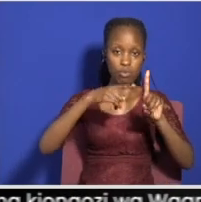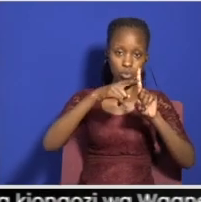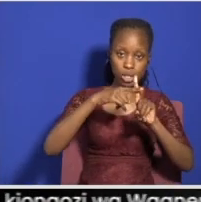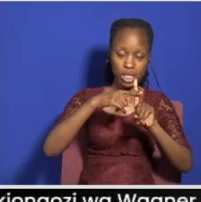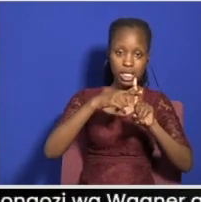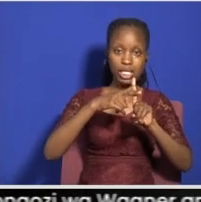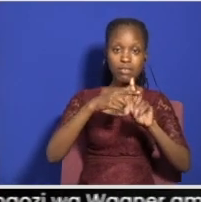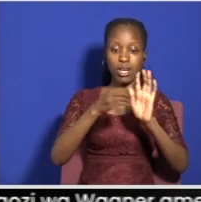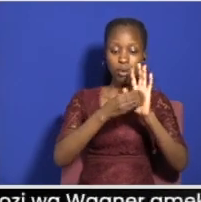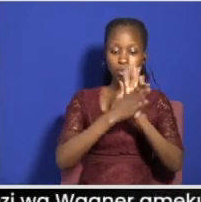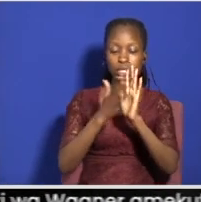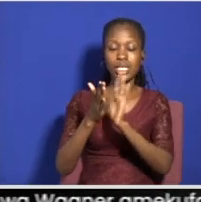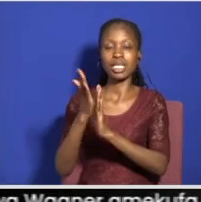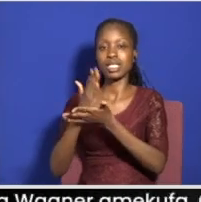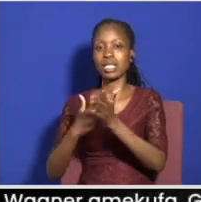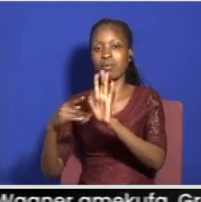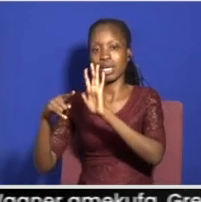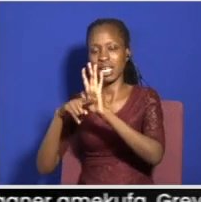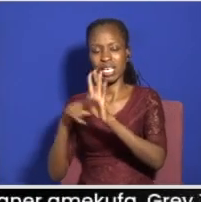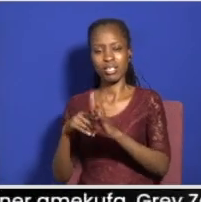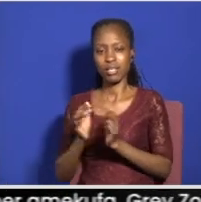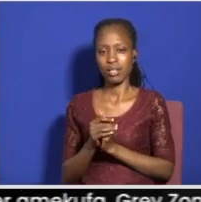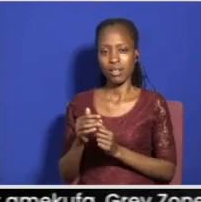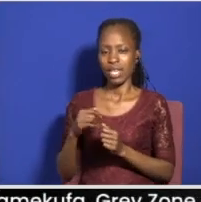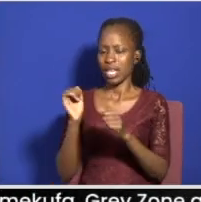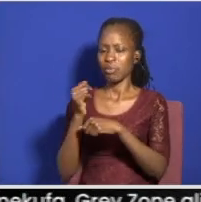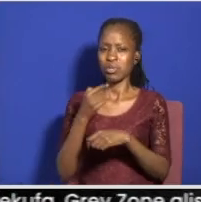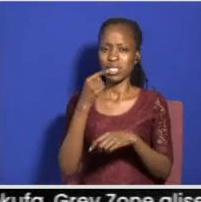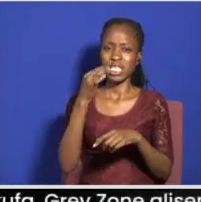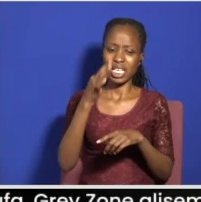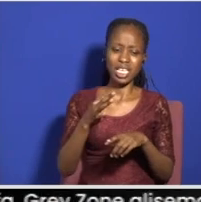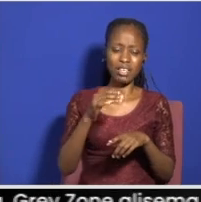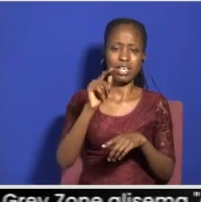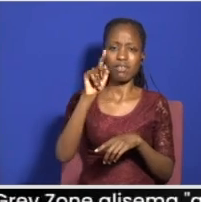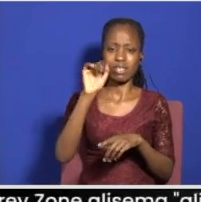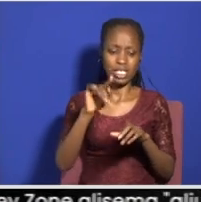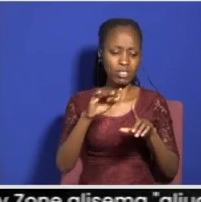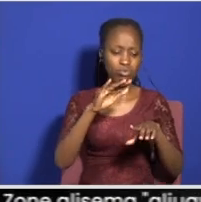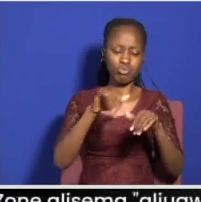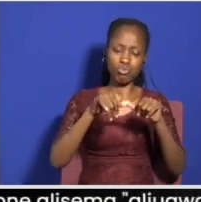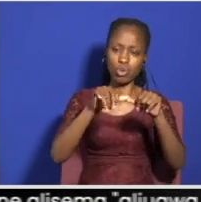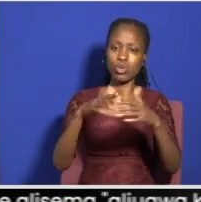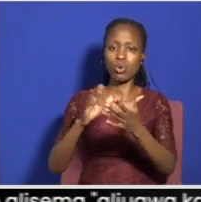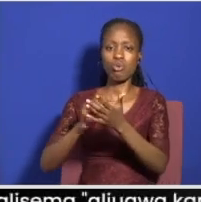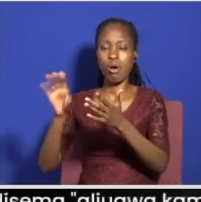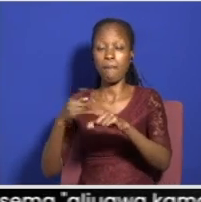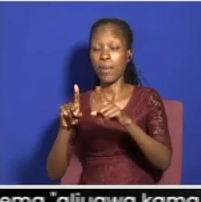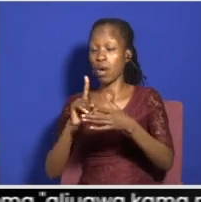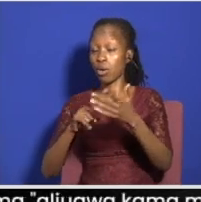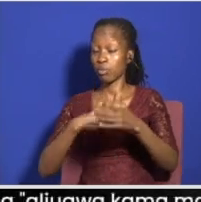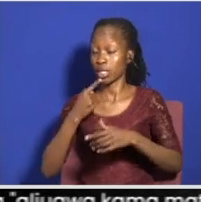are not educative. So I'm not really in a position to say if it's supposed to be banned or if it's supposed to continue, but what I would